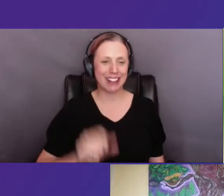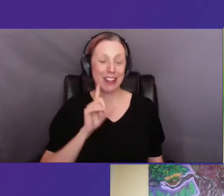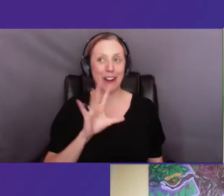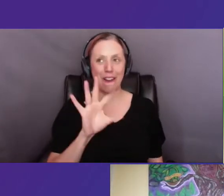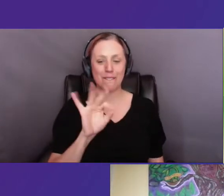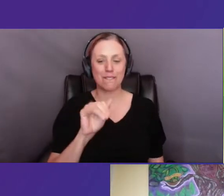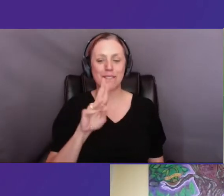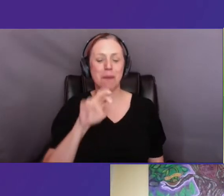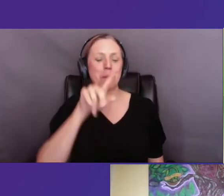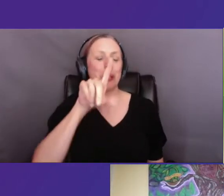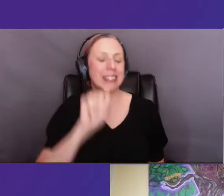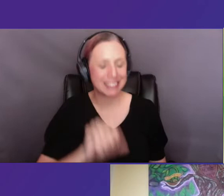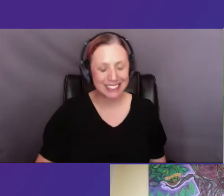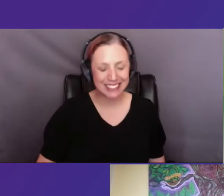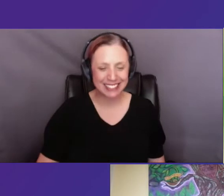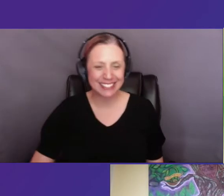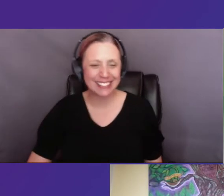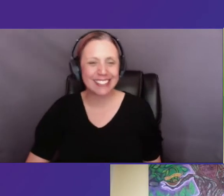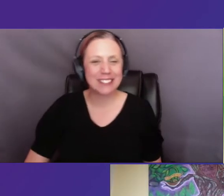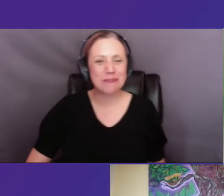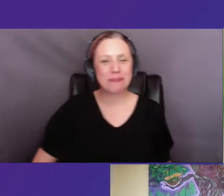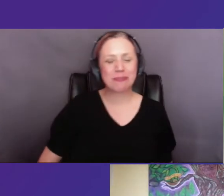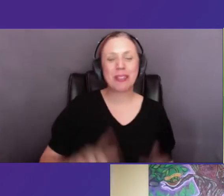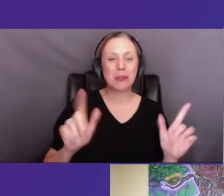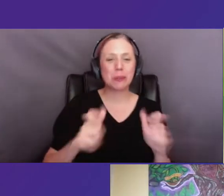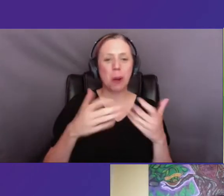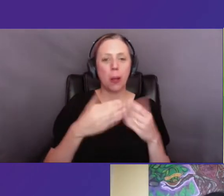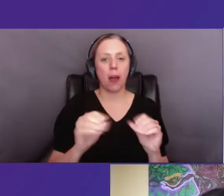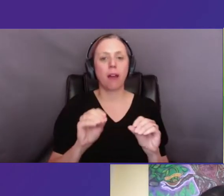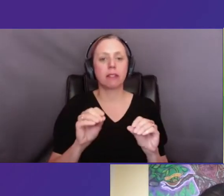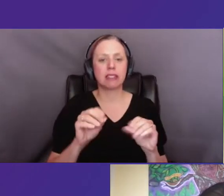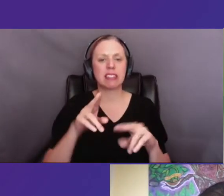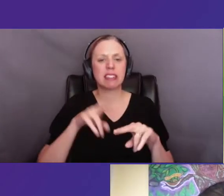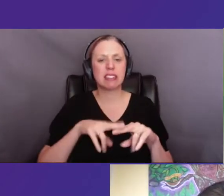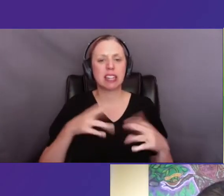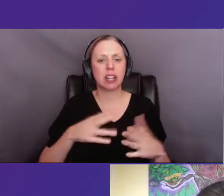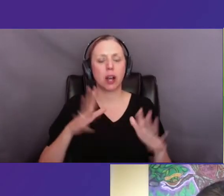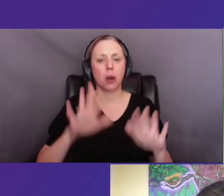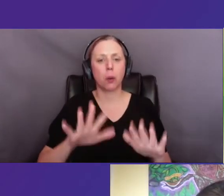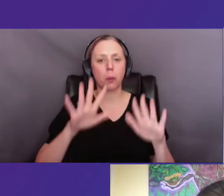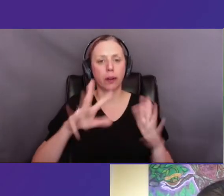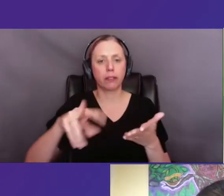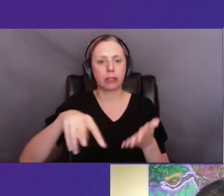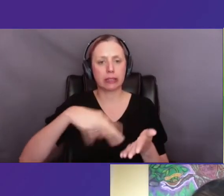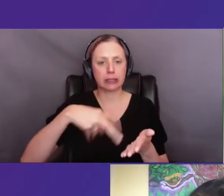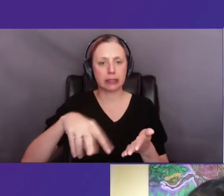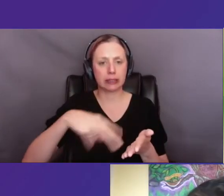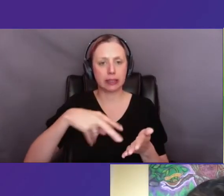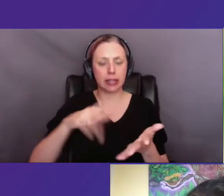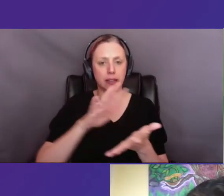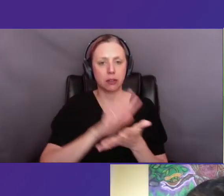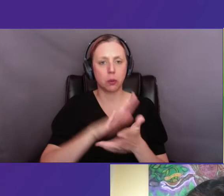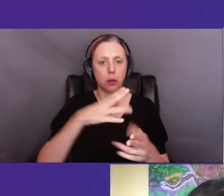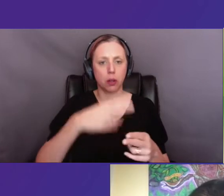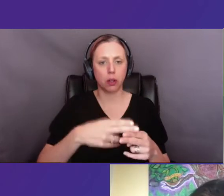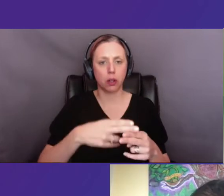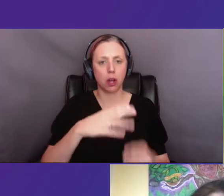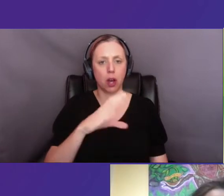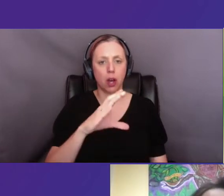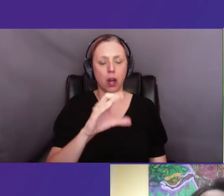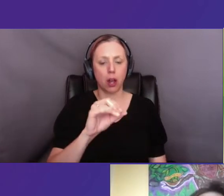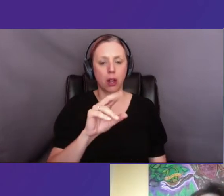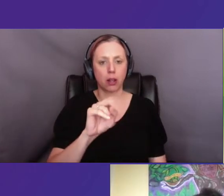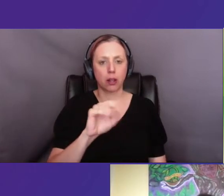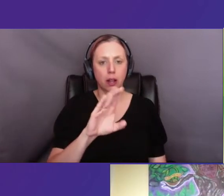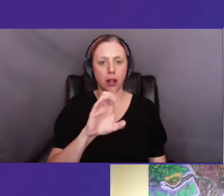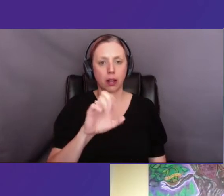I'm sitting in a small office at a wonderful dance school called the Concepts Dance